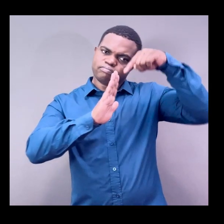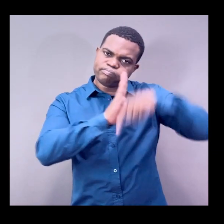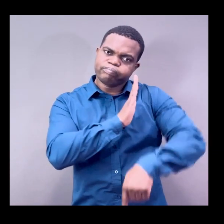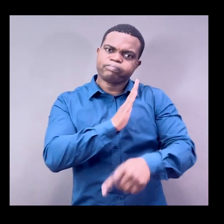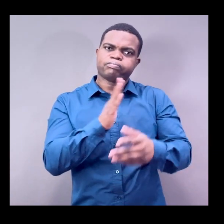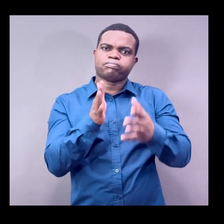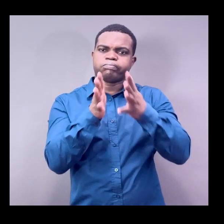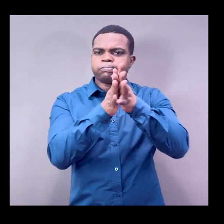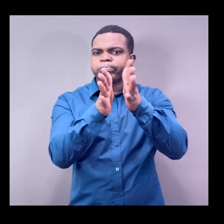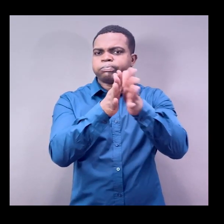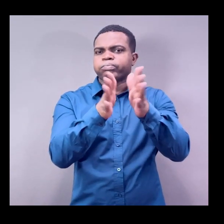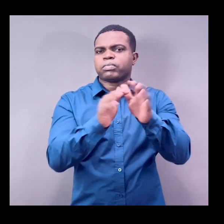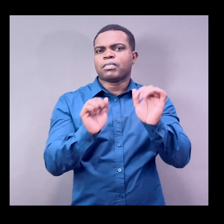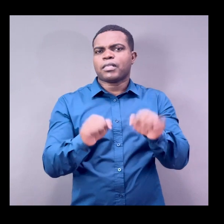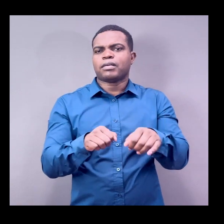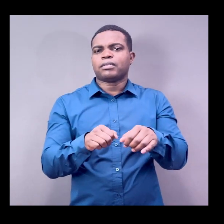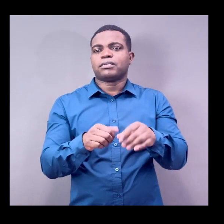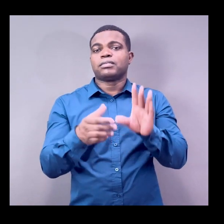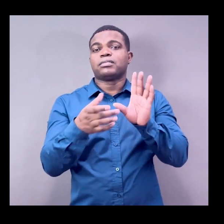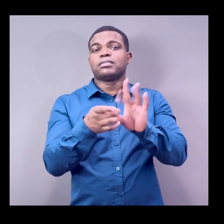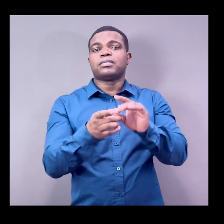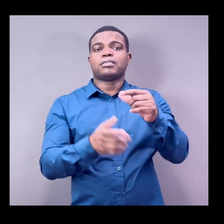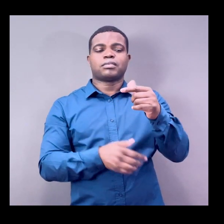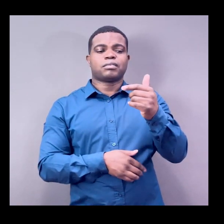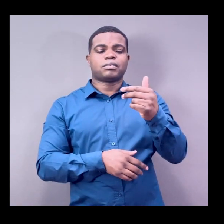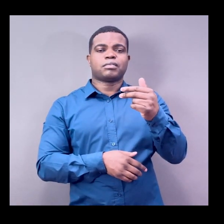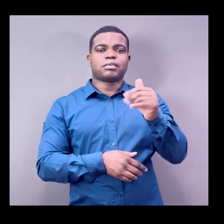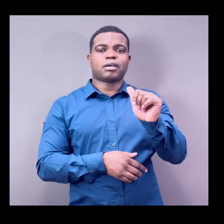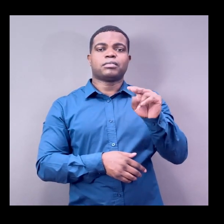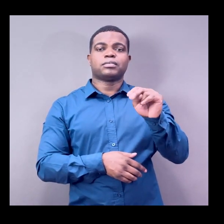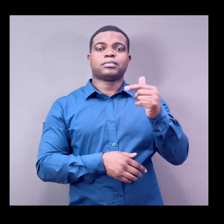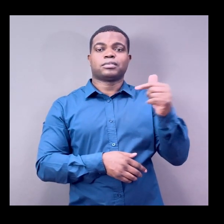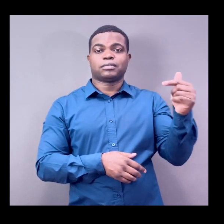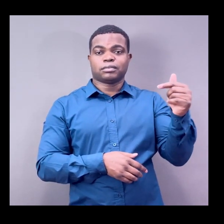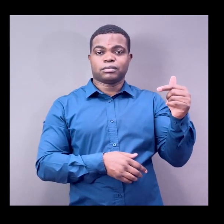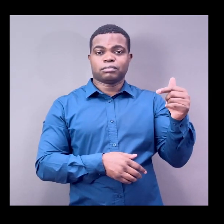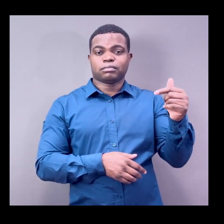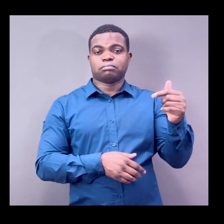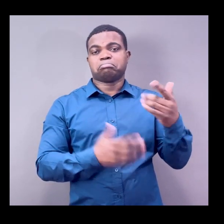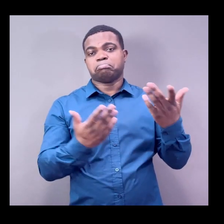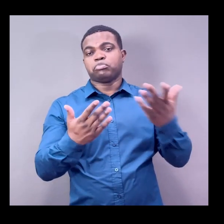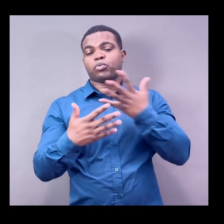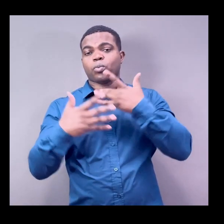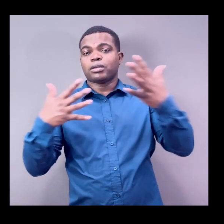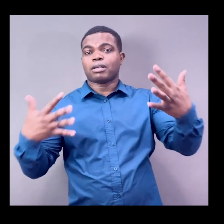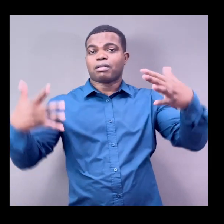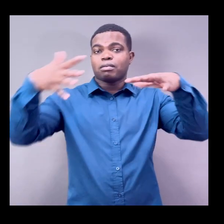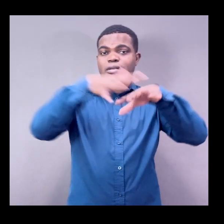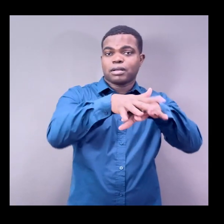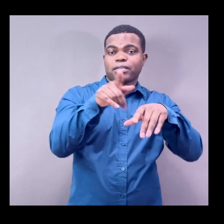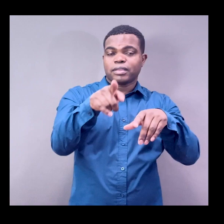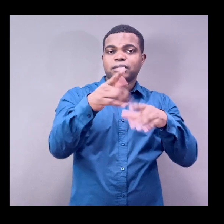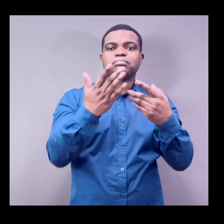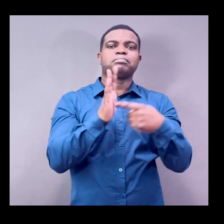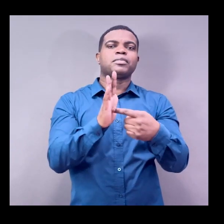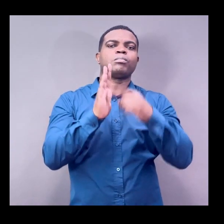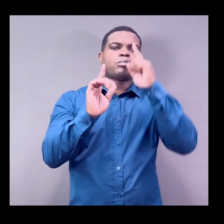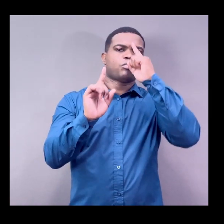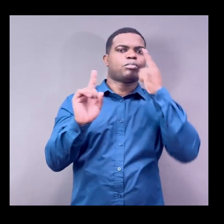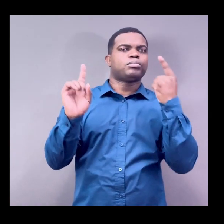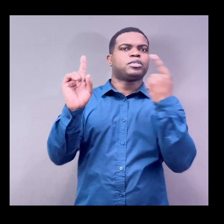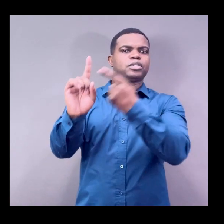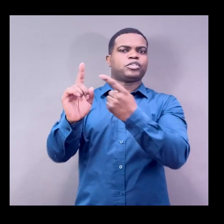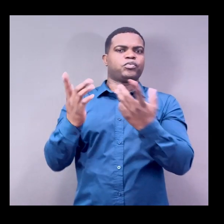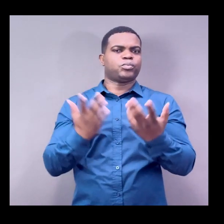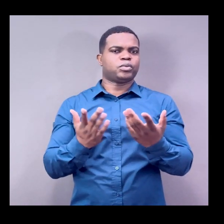comprehensive than using just the Gantt chart. You can decide to incorporate the Gantt chart into the objective. So you